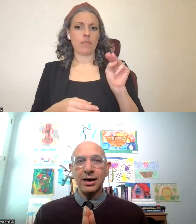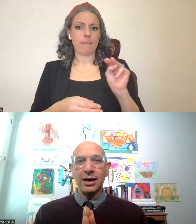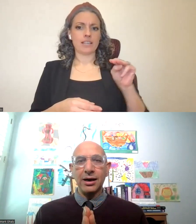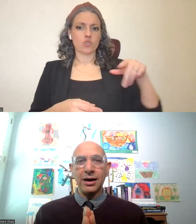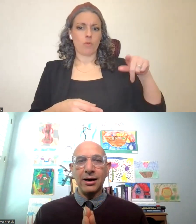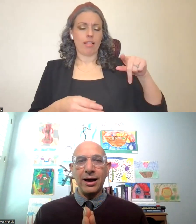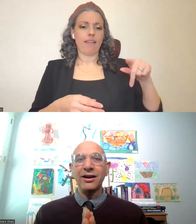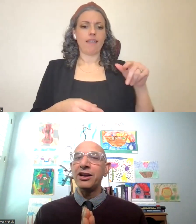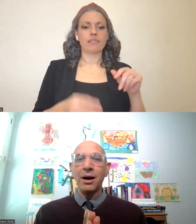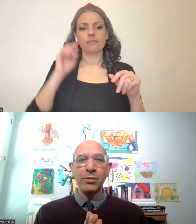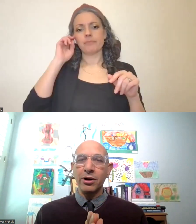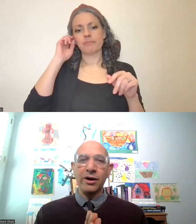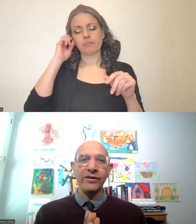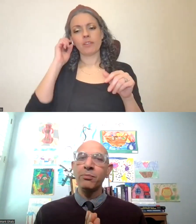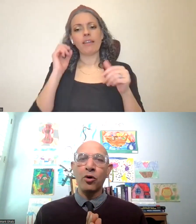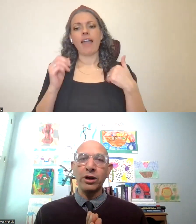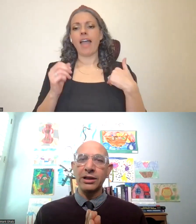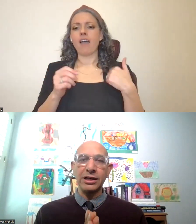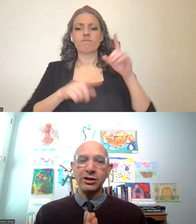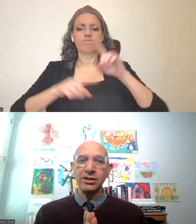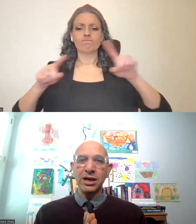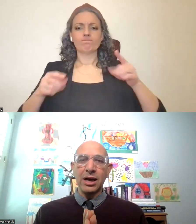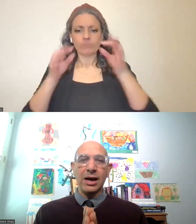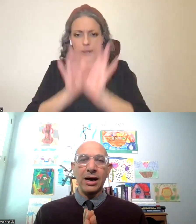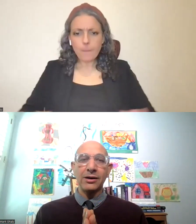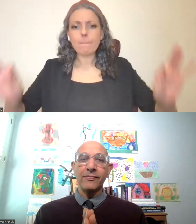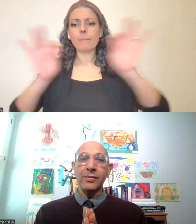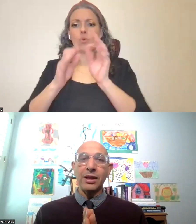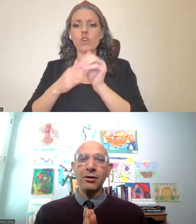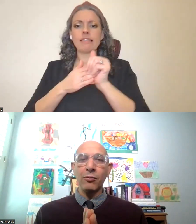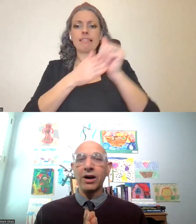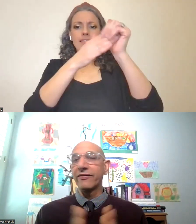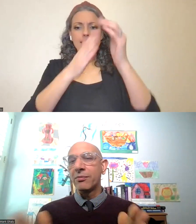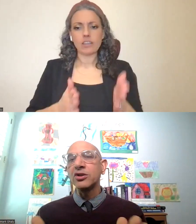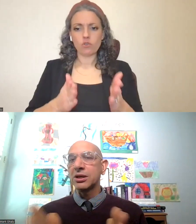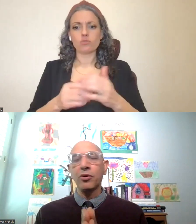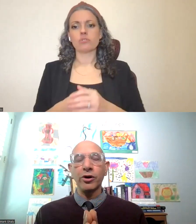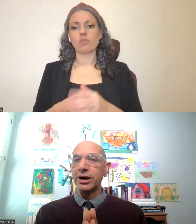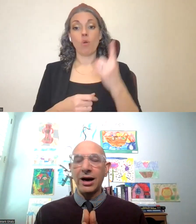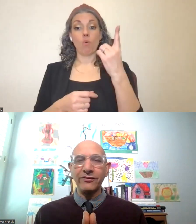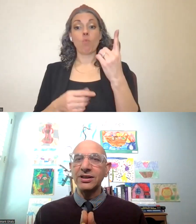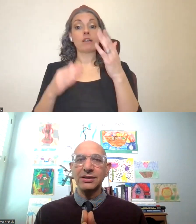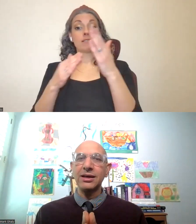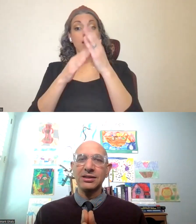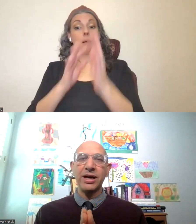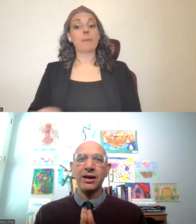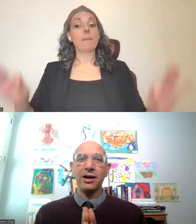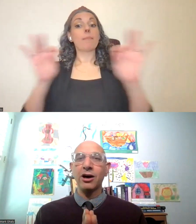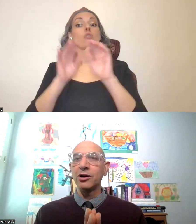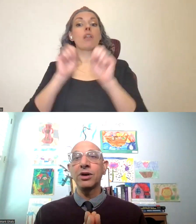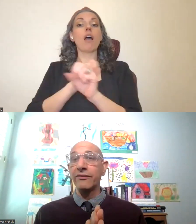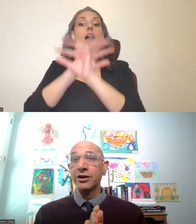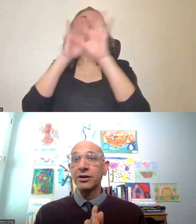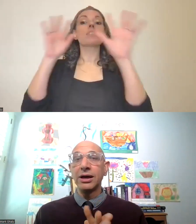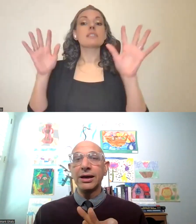has had a number of important leaders. One of the most important, obviously, has been